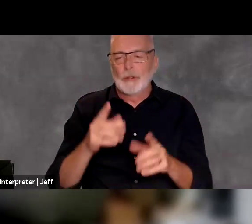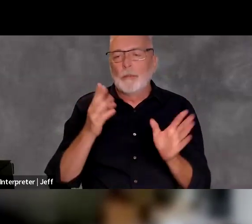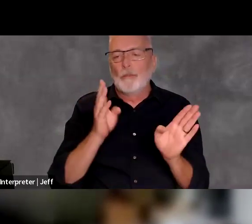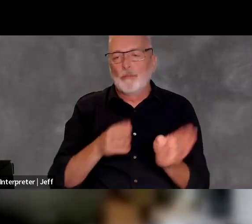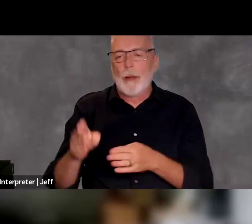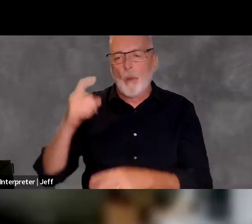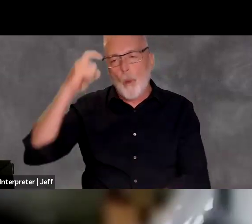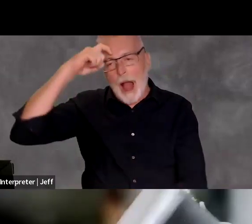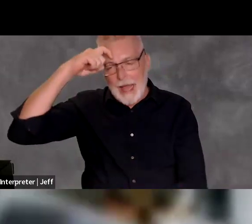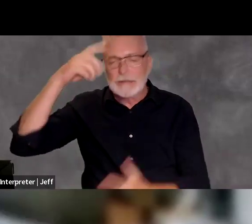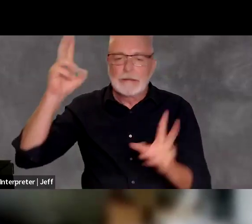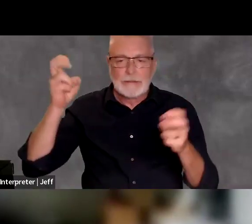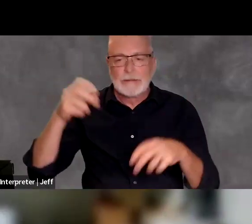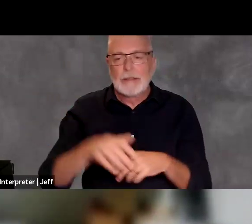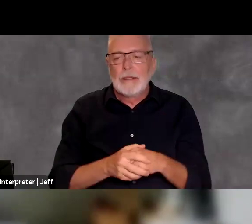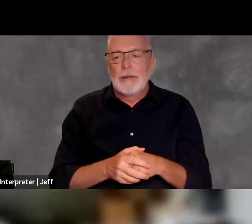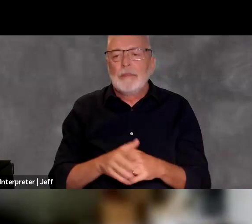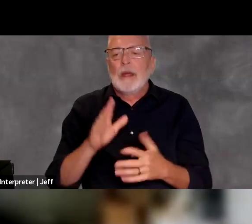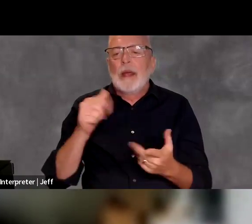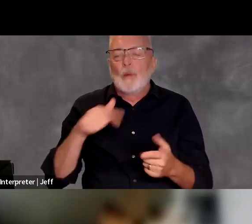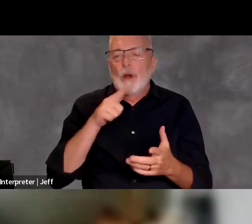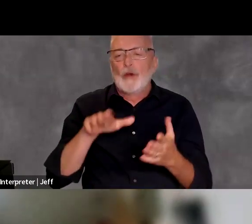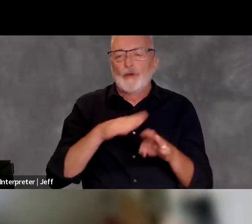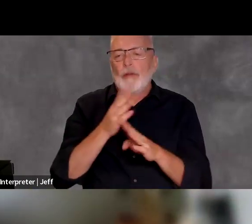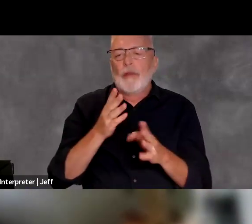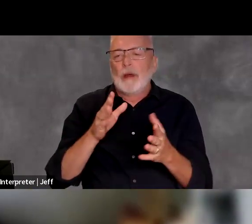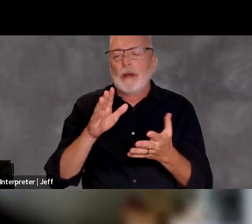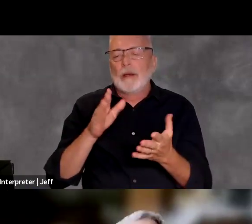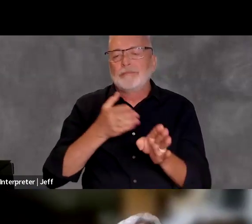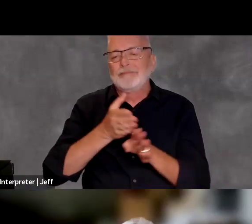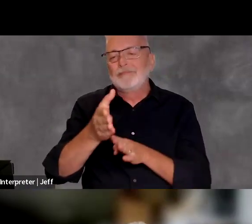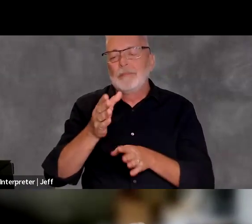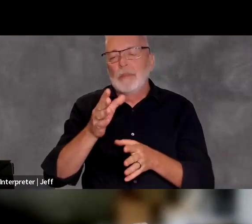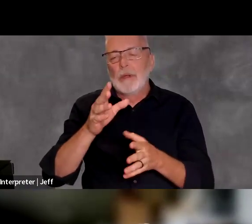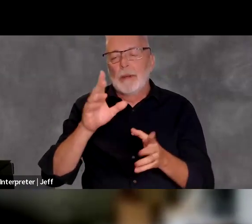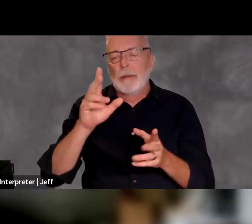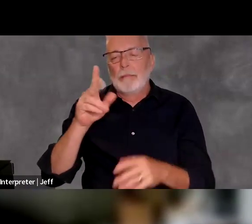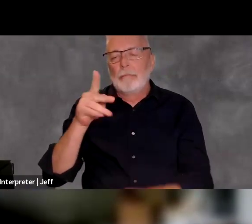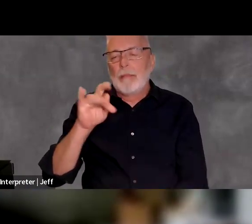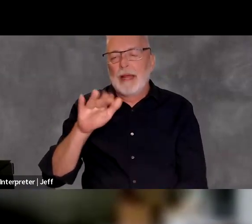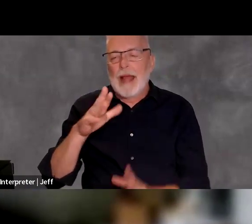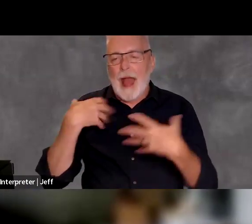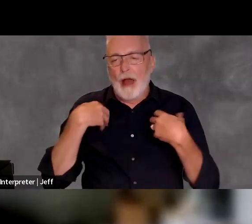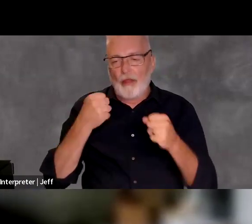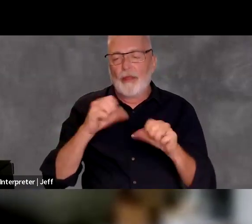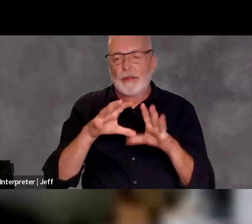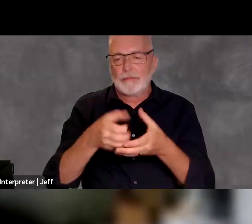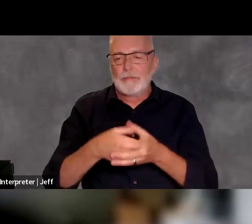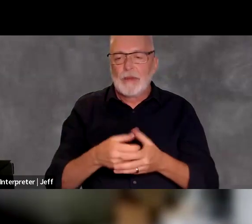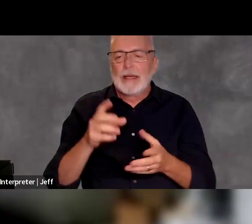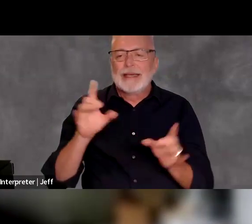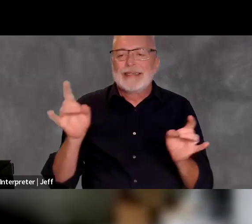out of the University College of Public Health. And just a little bit more about us. So Disaster PrepWise is